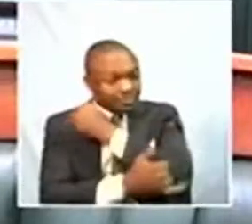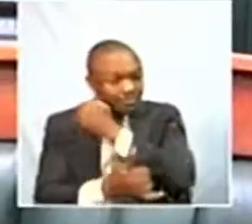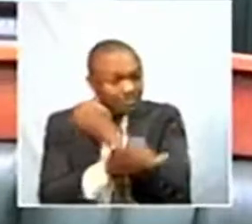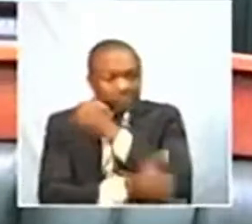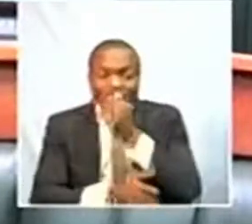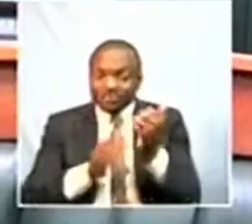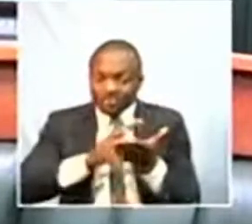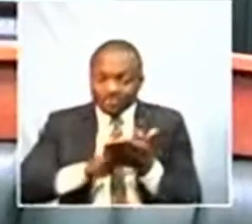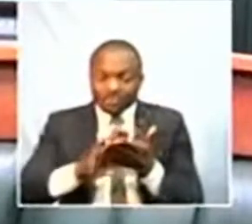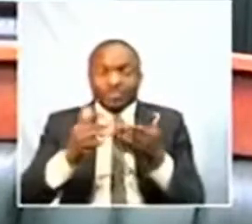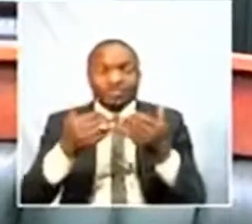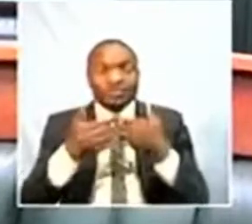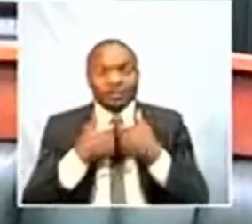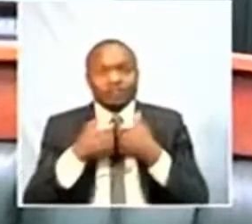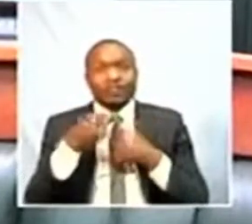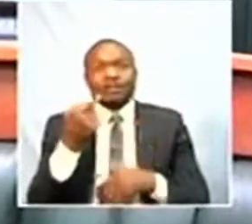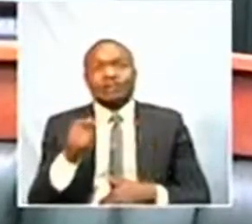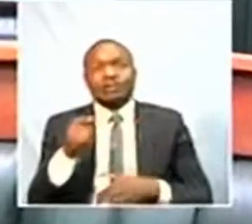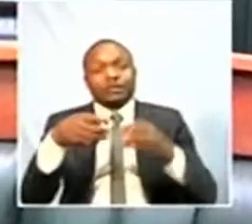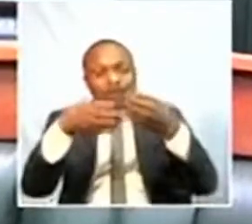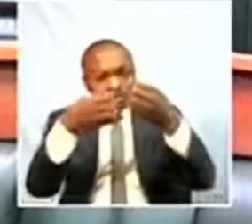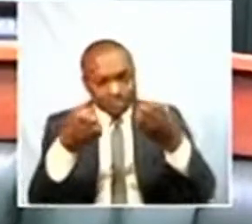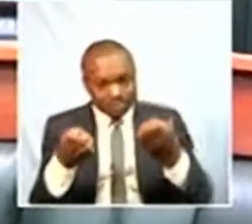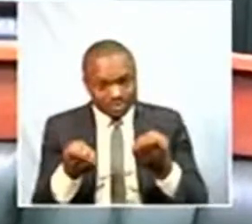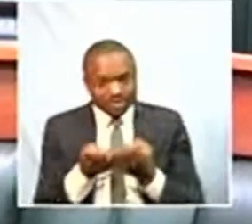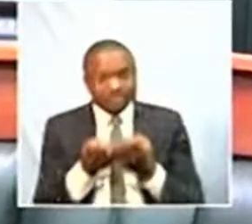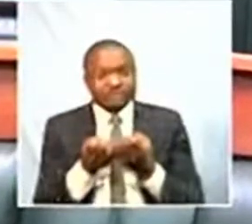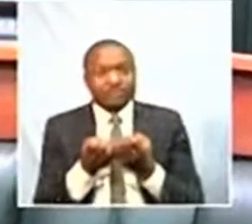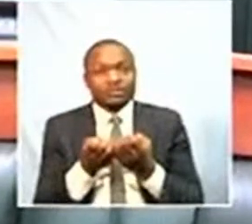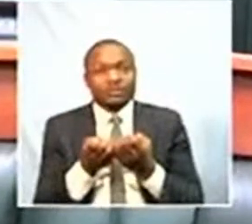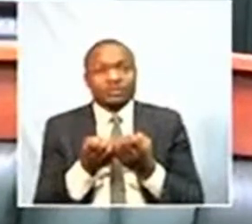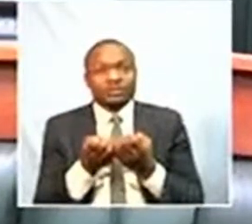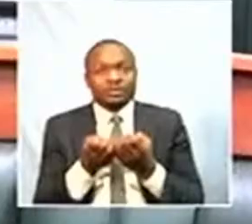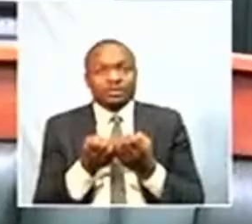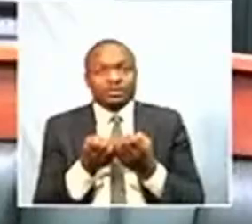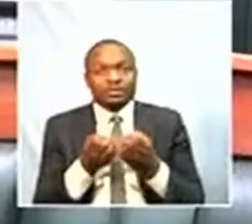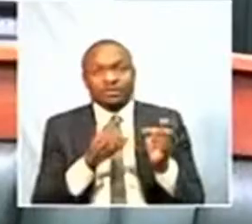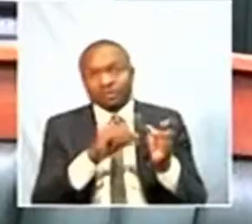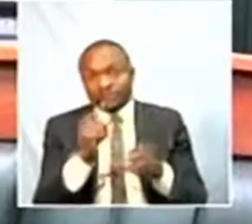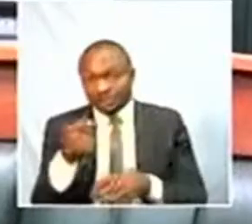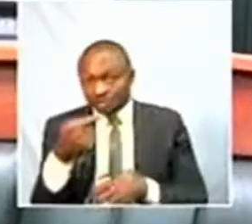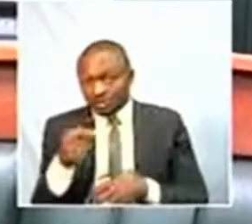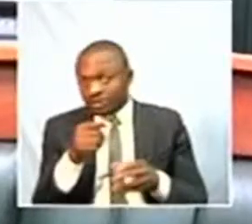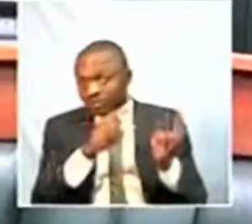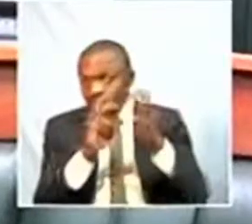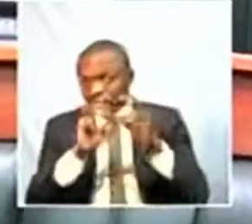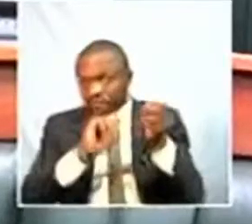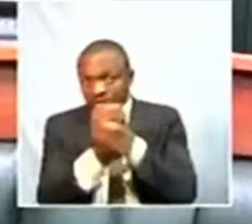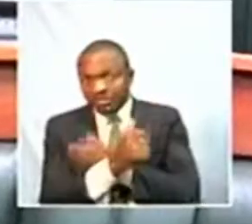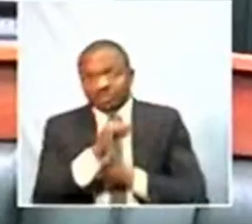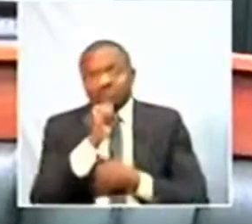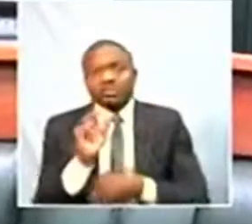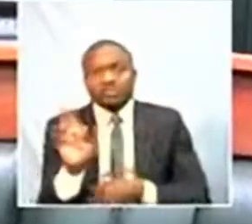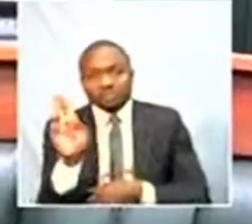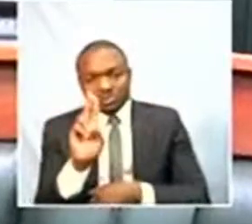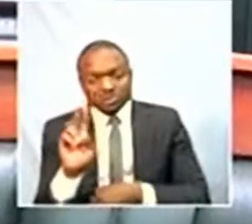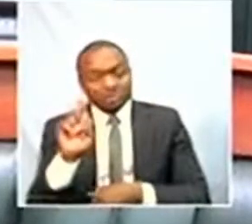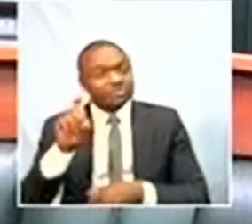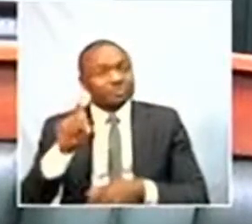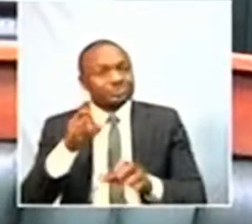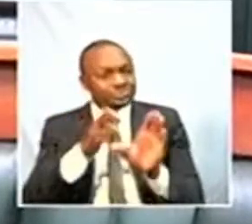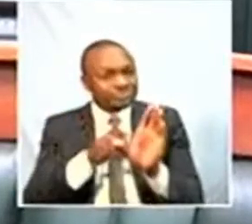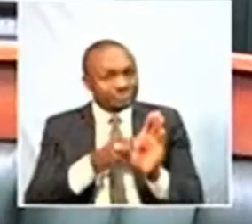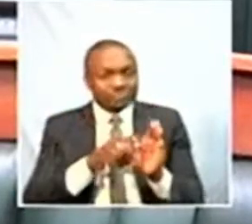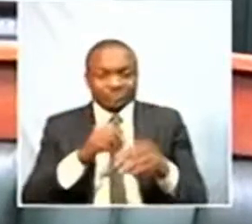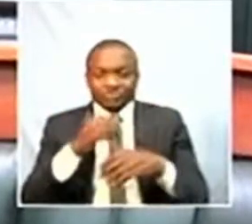and we have a green environment. As a result, climate change will be addressed. There will be no need of using fossil fuels for us to